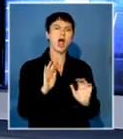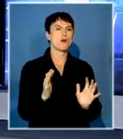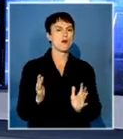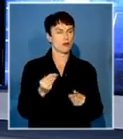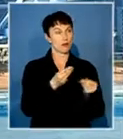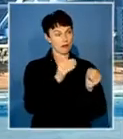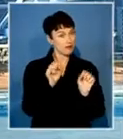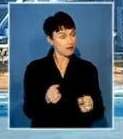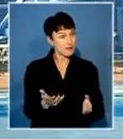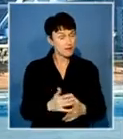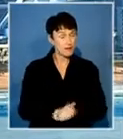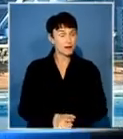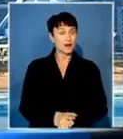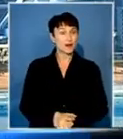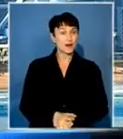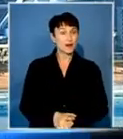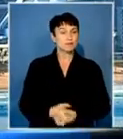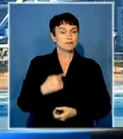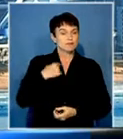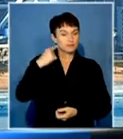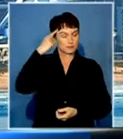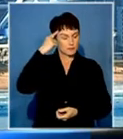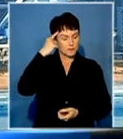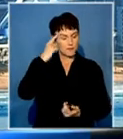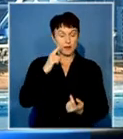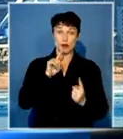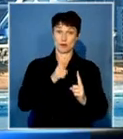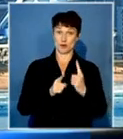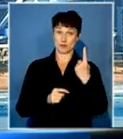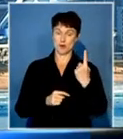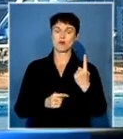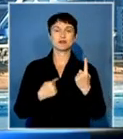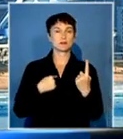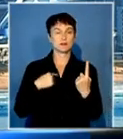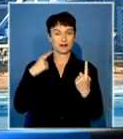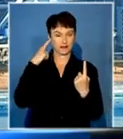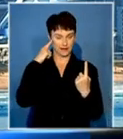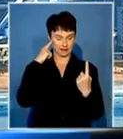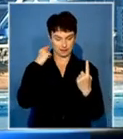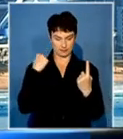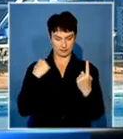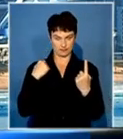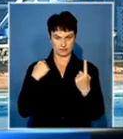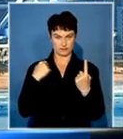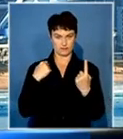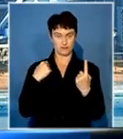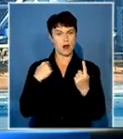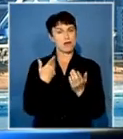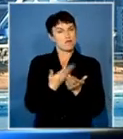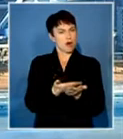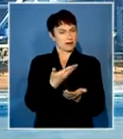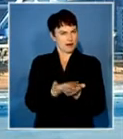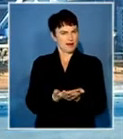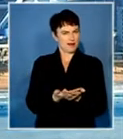Well, I think the thing is that on the first point, that for all practical